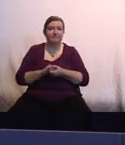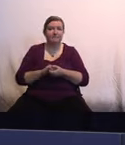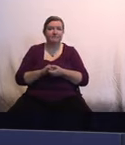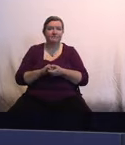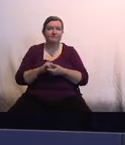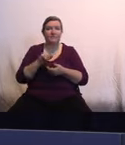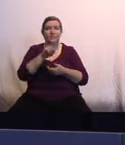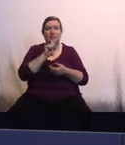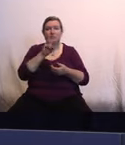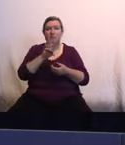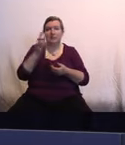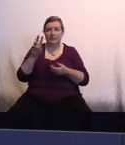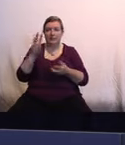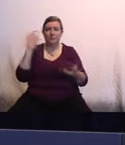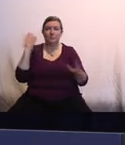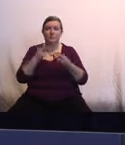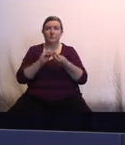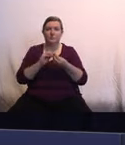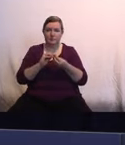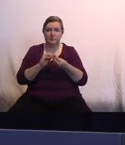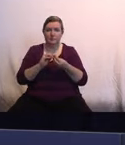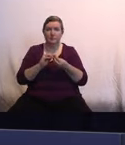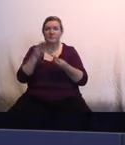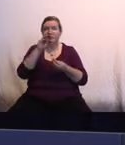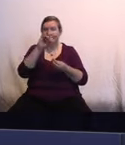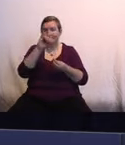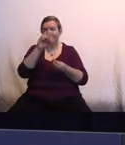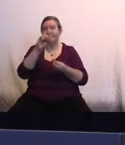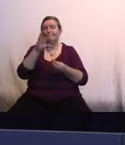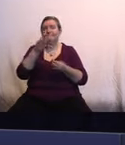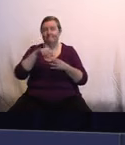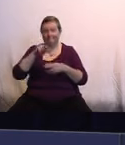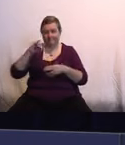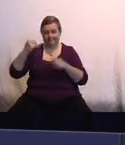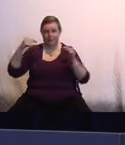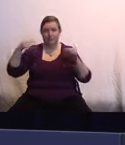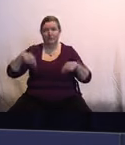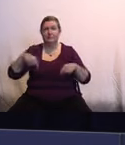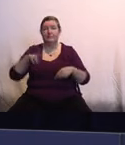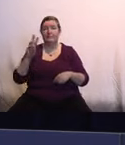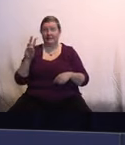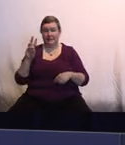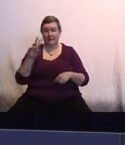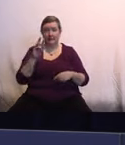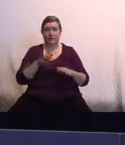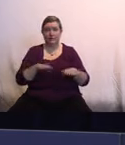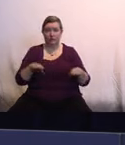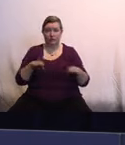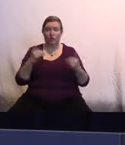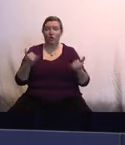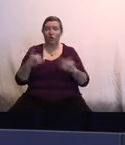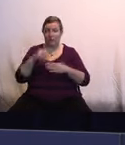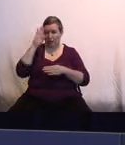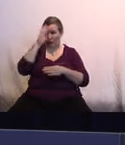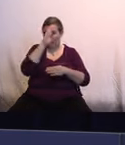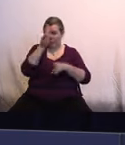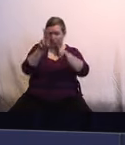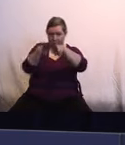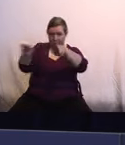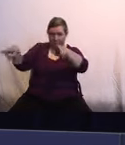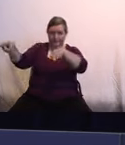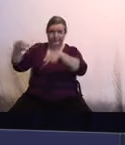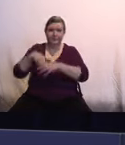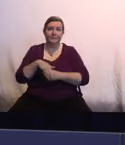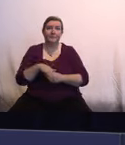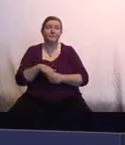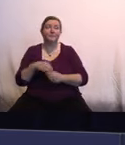166 cumulative cases in the state, and as I've stated, 6 of those children are currently hospitalized. At the State Veterans Home,